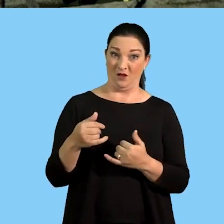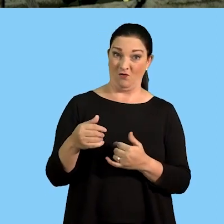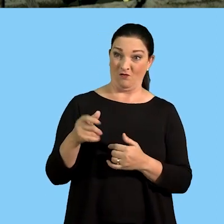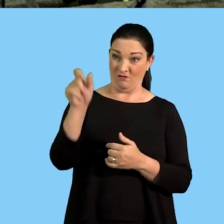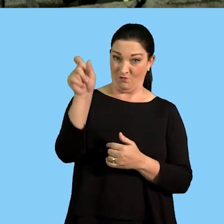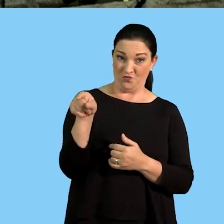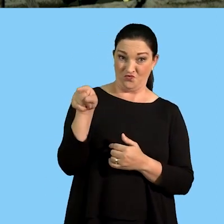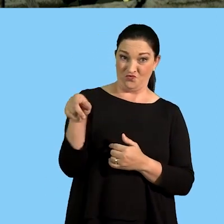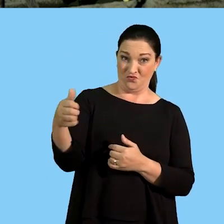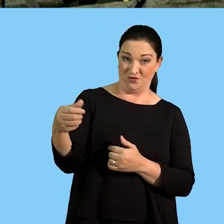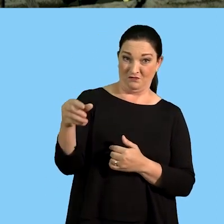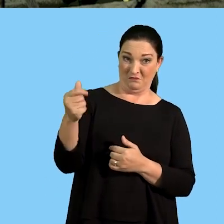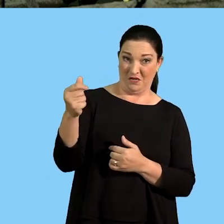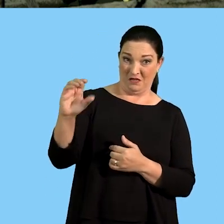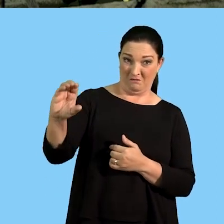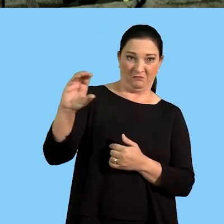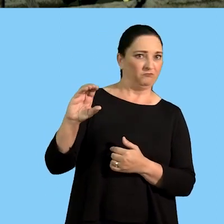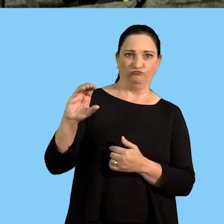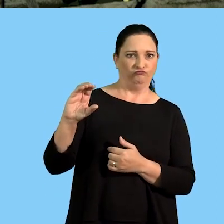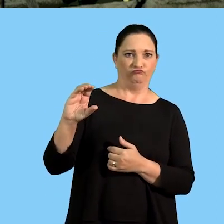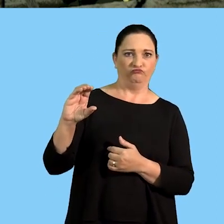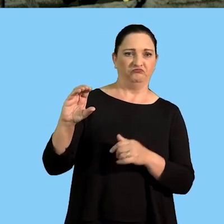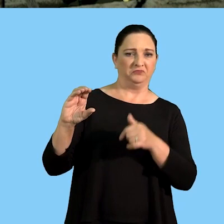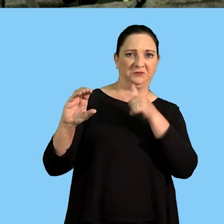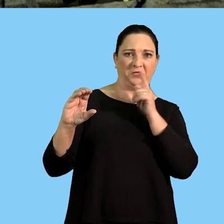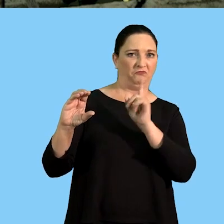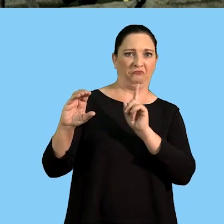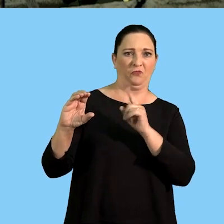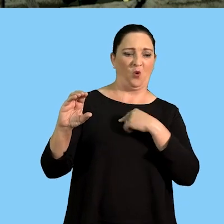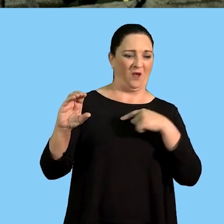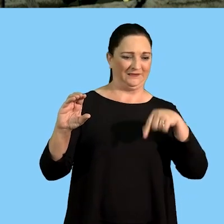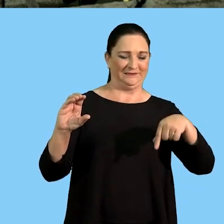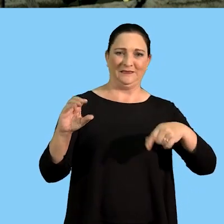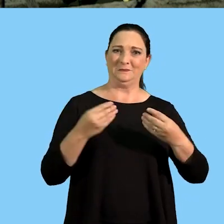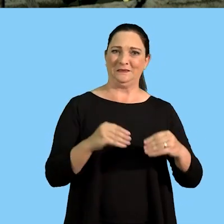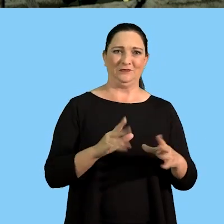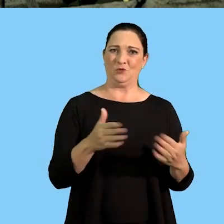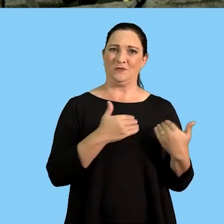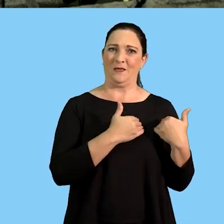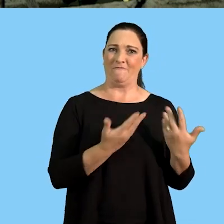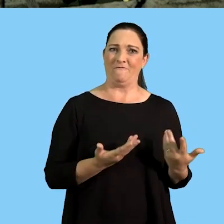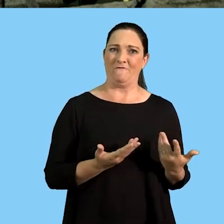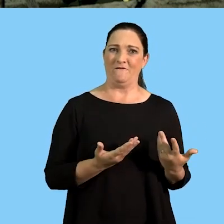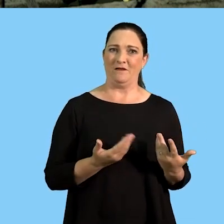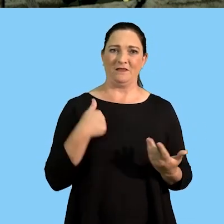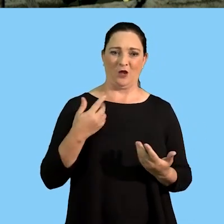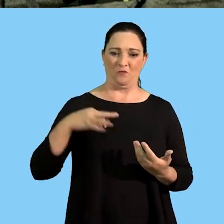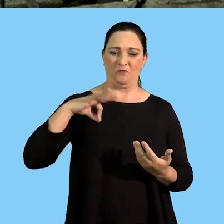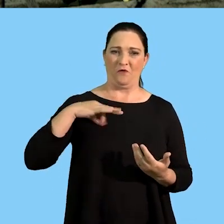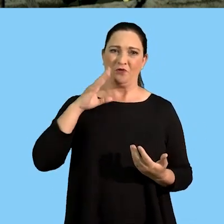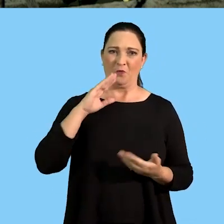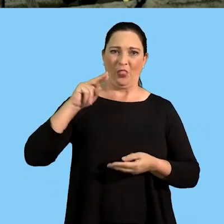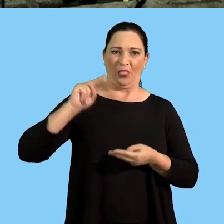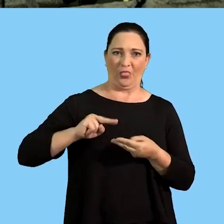see that the business is not safe, they will then withdraw their money because they can see that there is more loss than profits